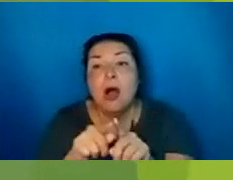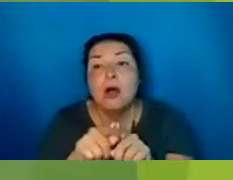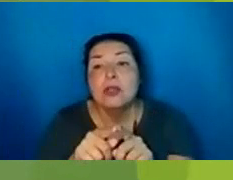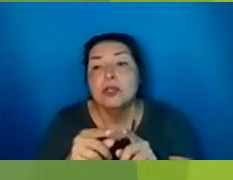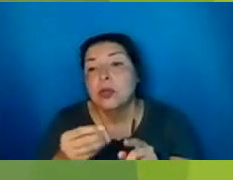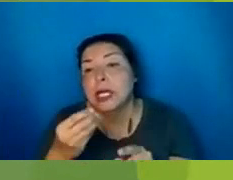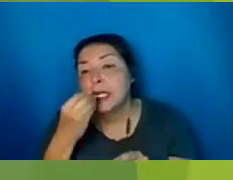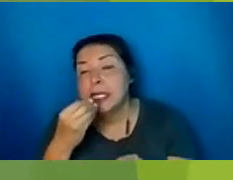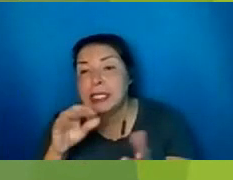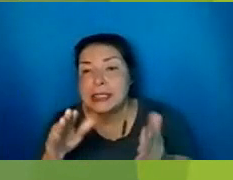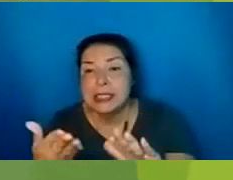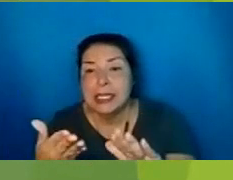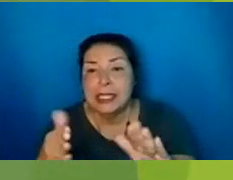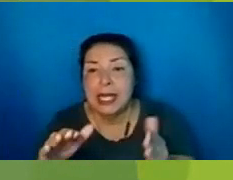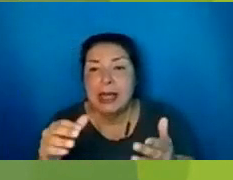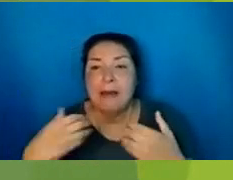animals.